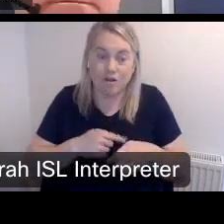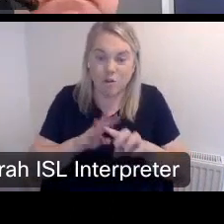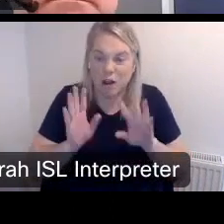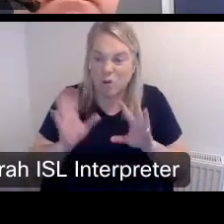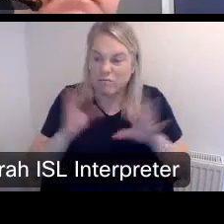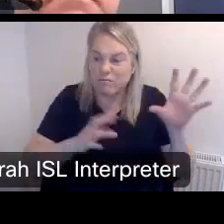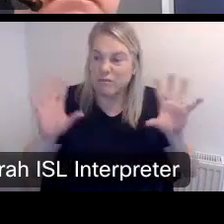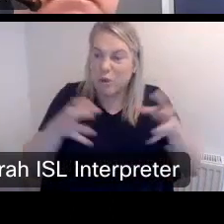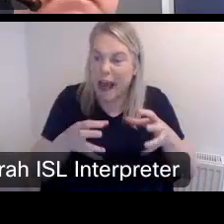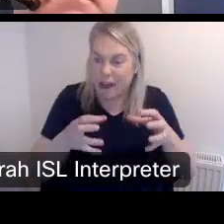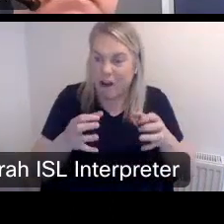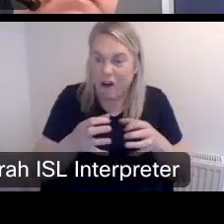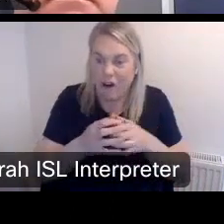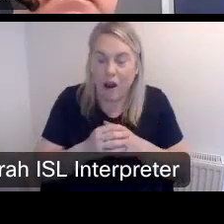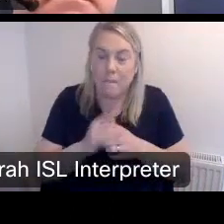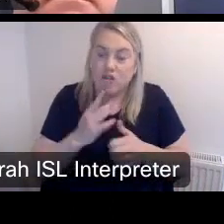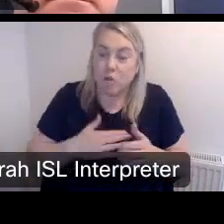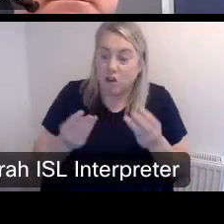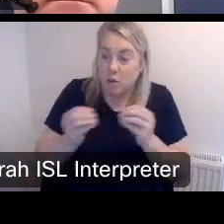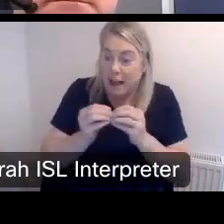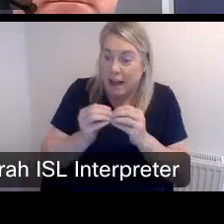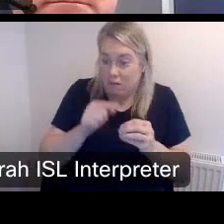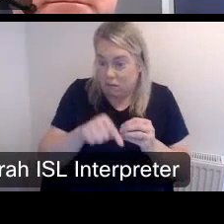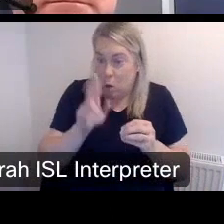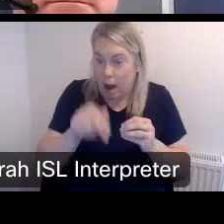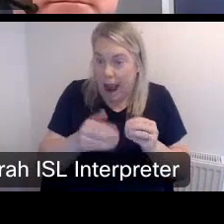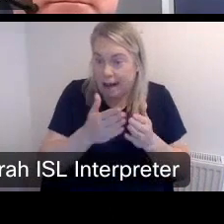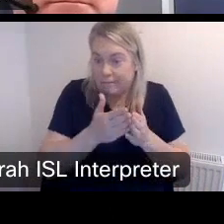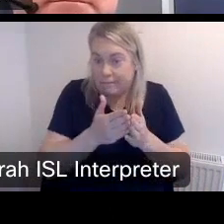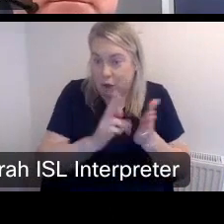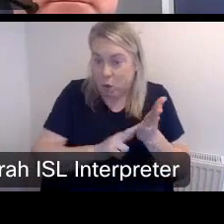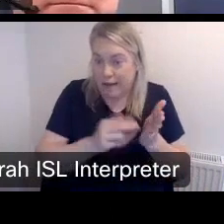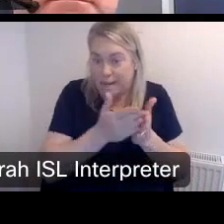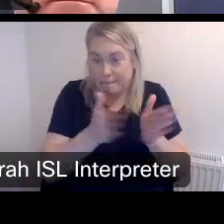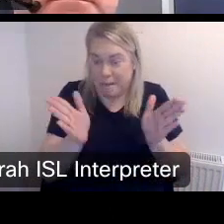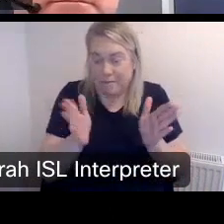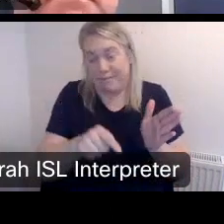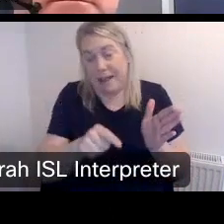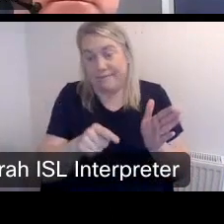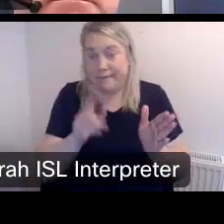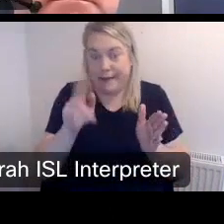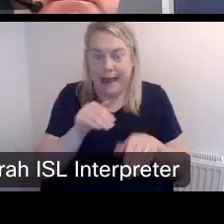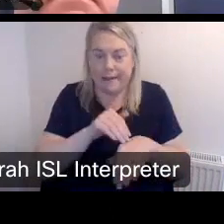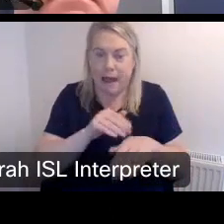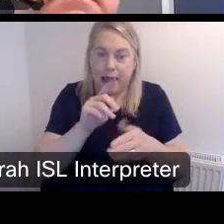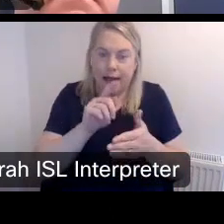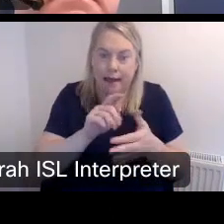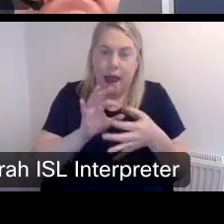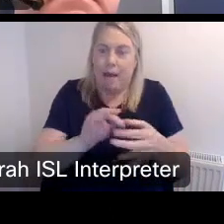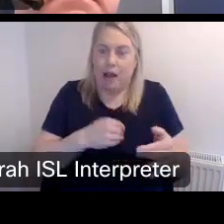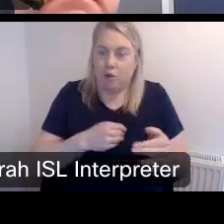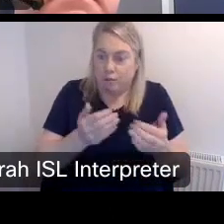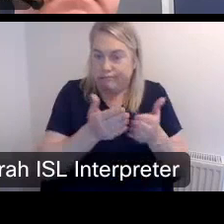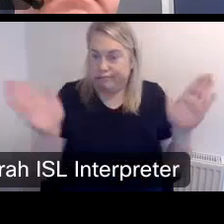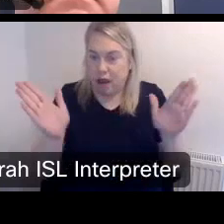to recognise that they are broadly applicable to a vast number of our services. So the first one that